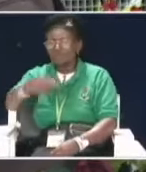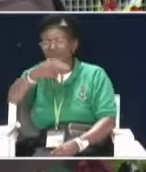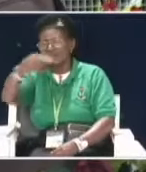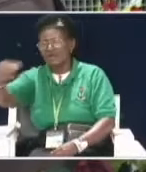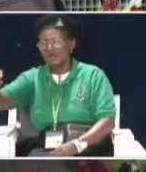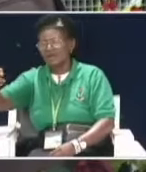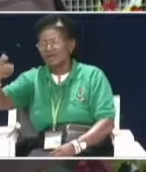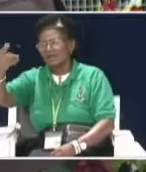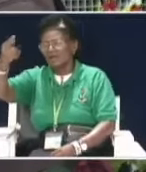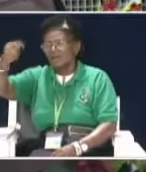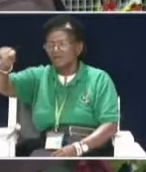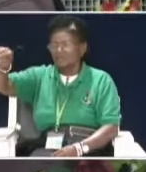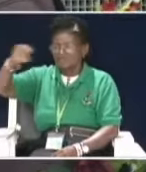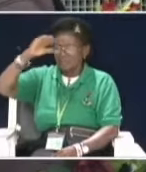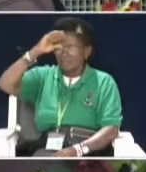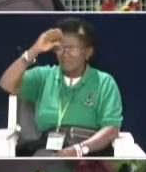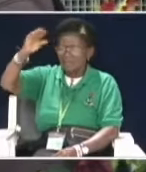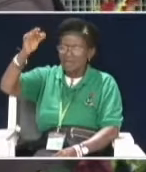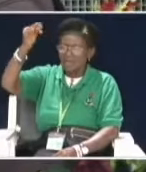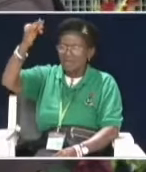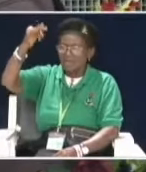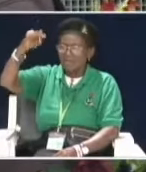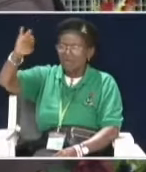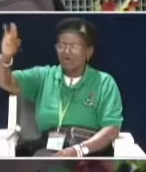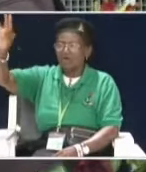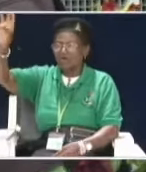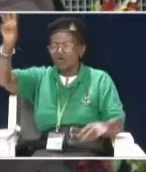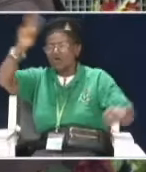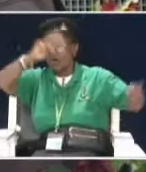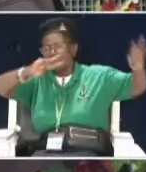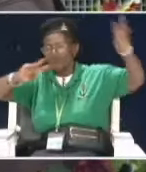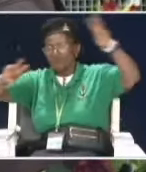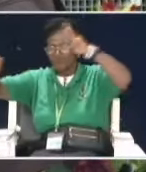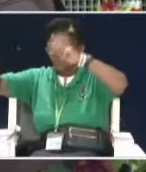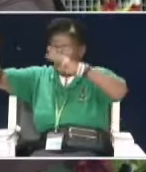Jehovah, the man of